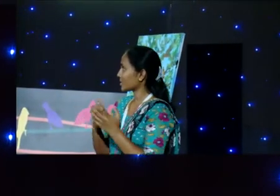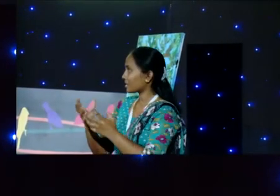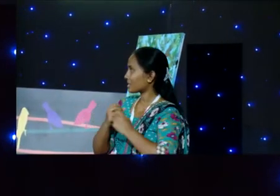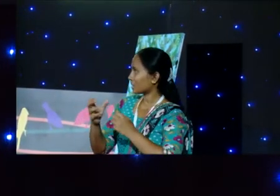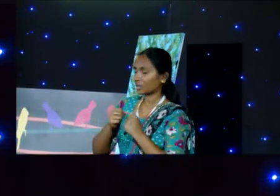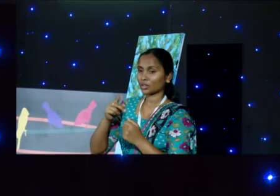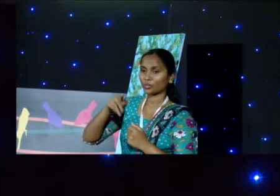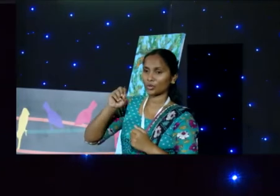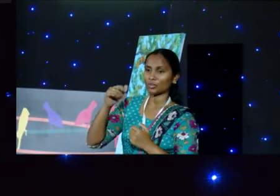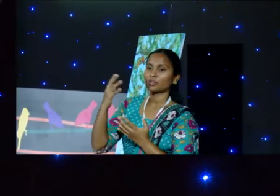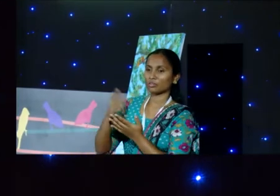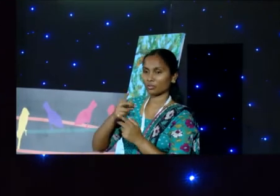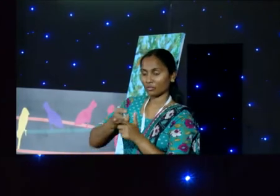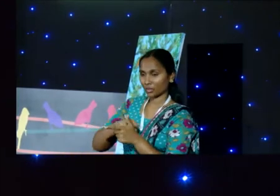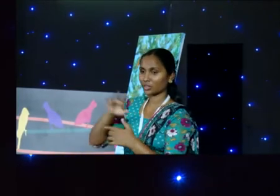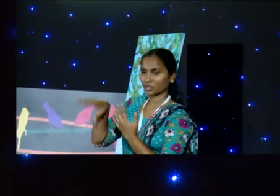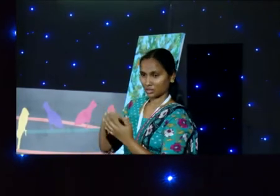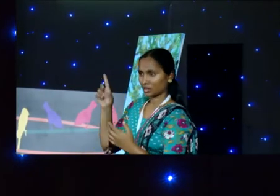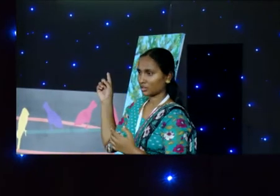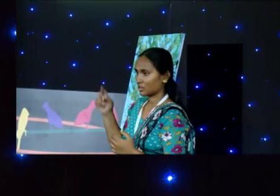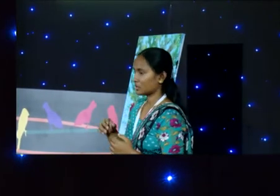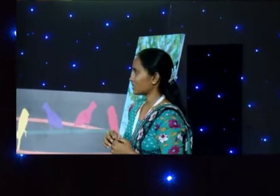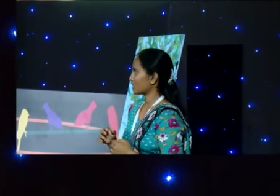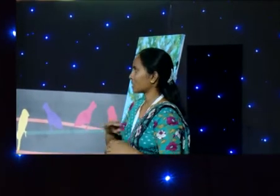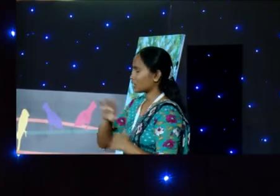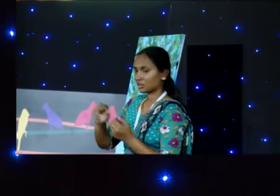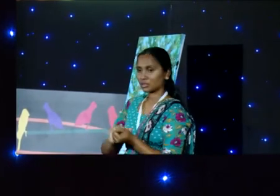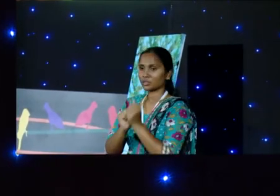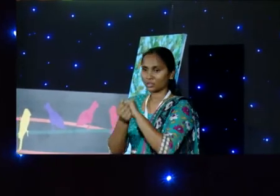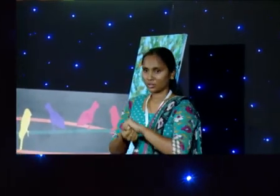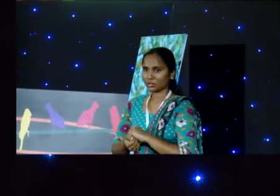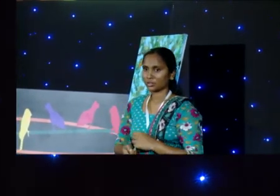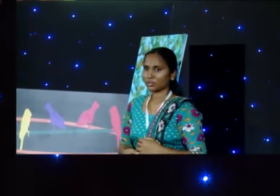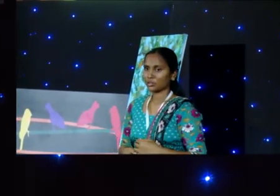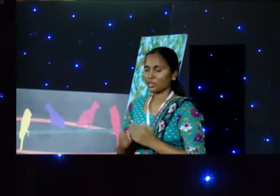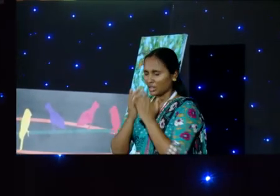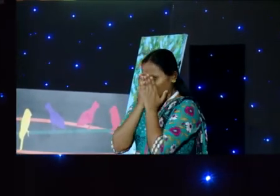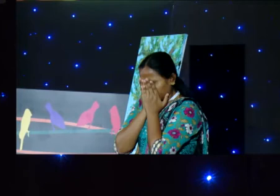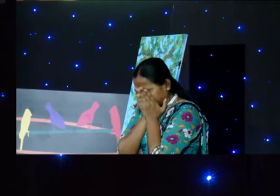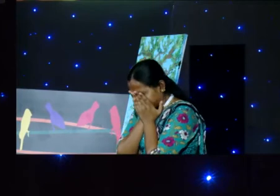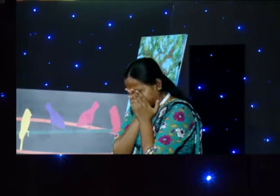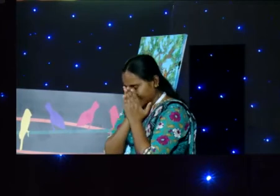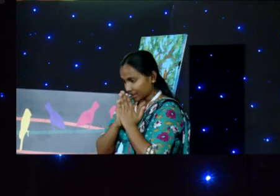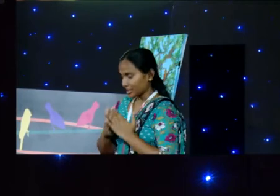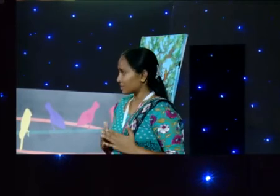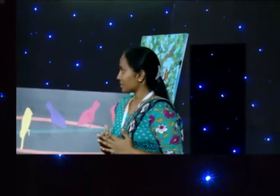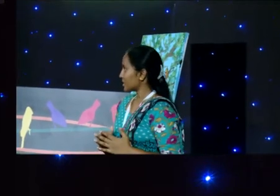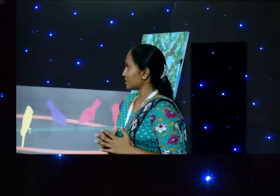probably it's us. It's a team over there. So they're actually converting ink out of this. So the message that I want to leave you here with